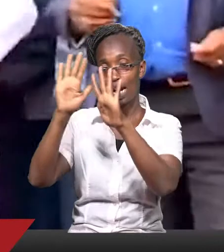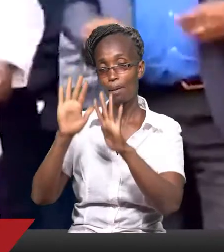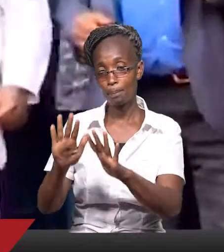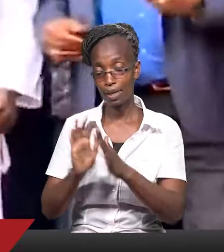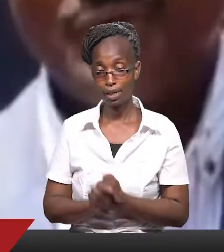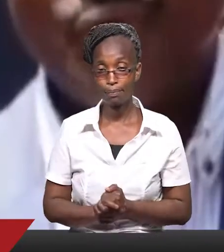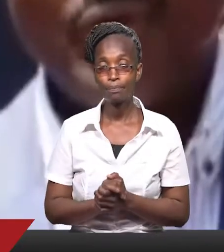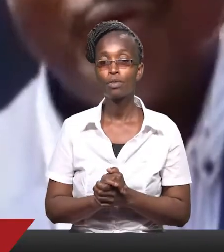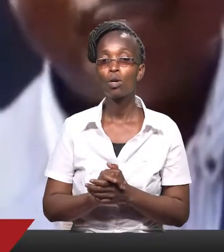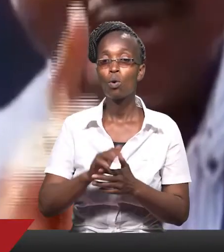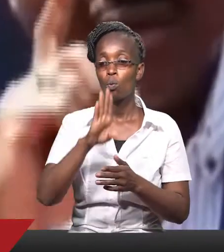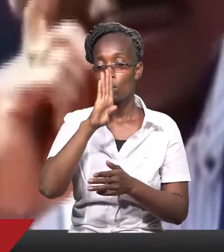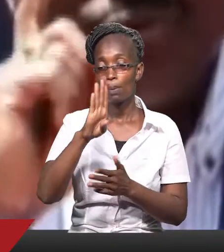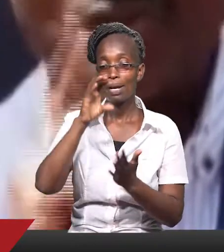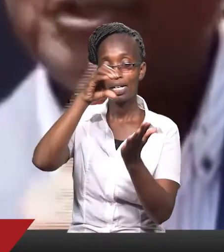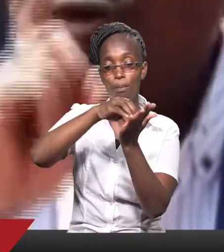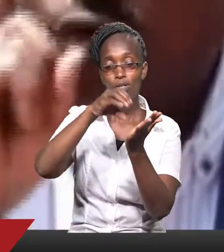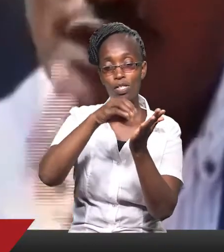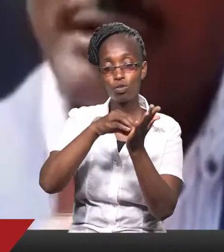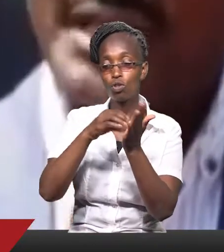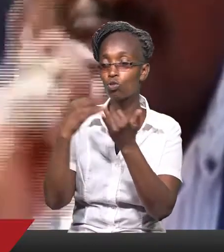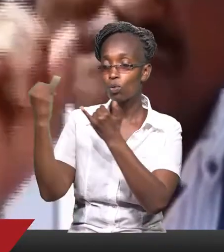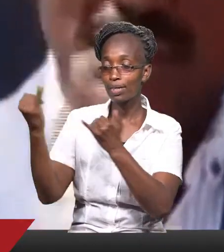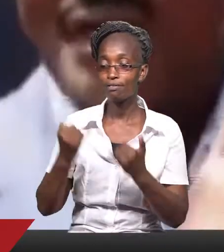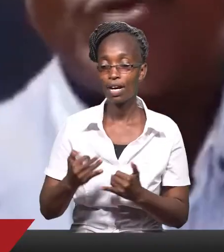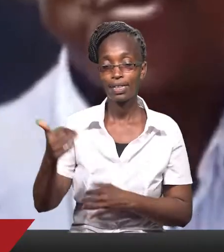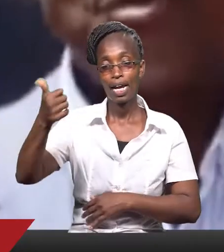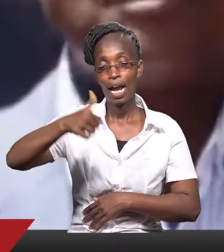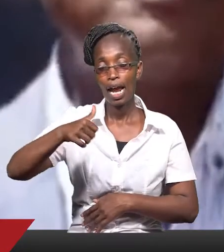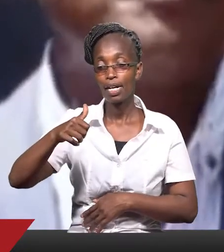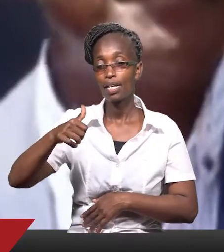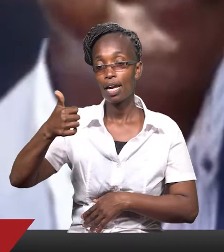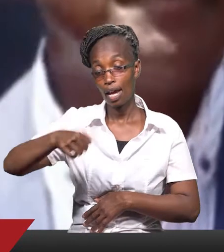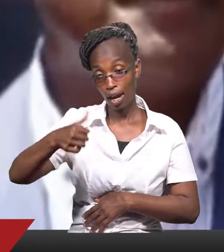kampeni. We will be in a position to call out any media house